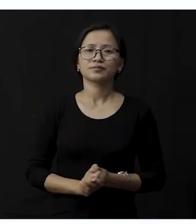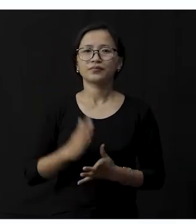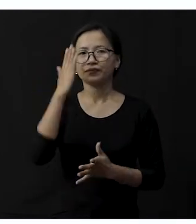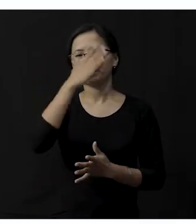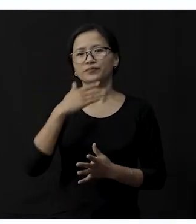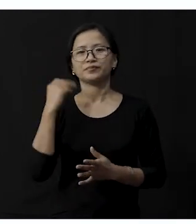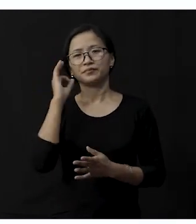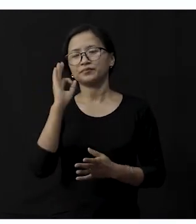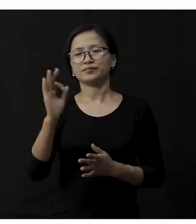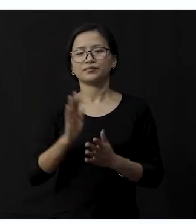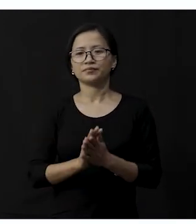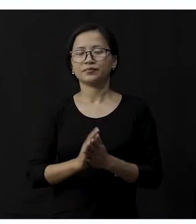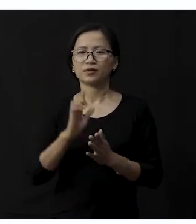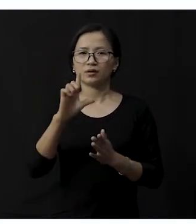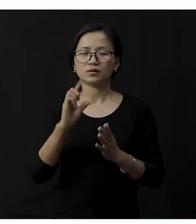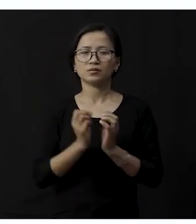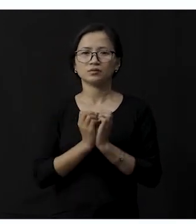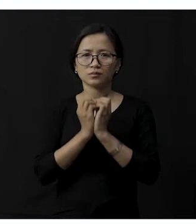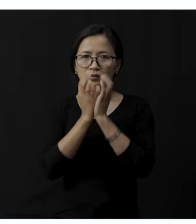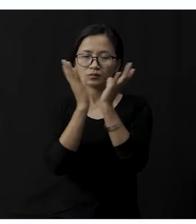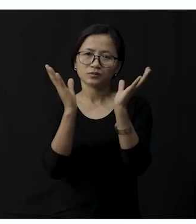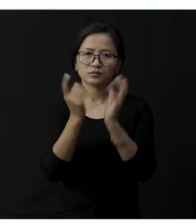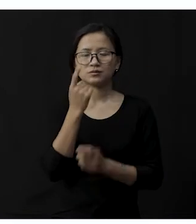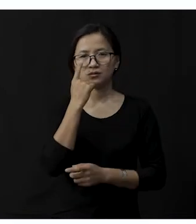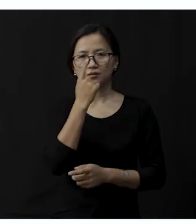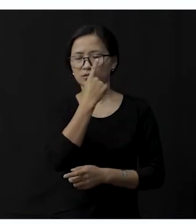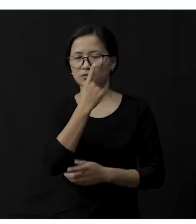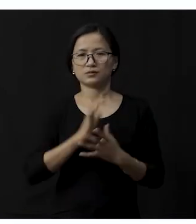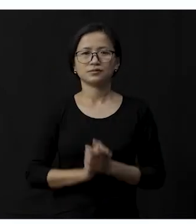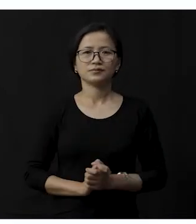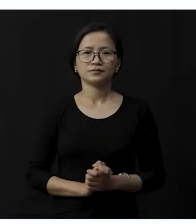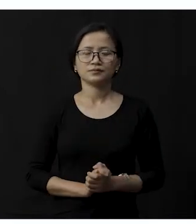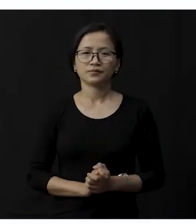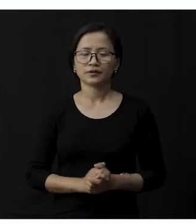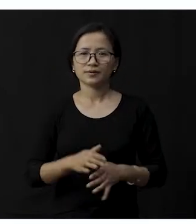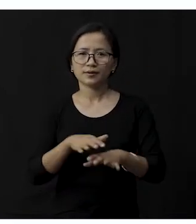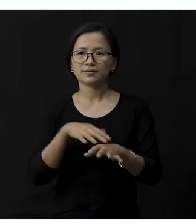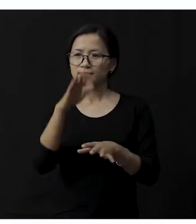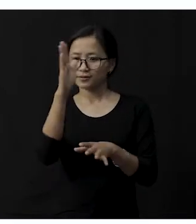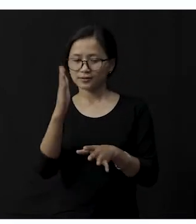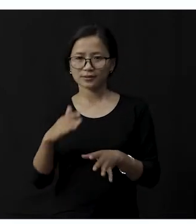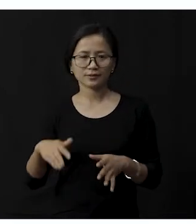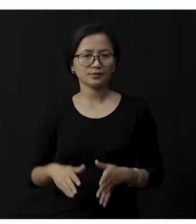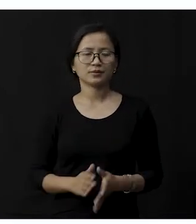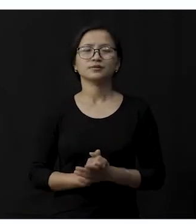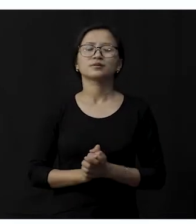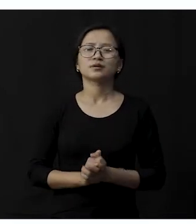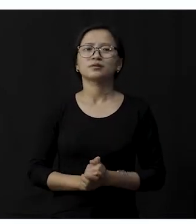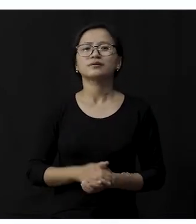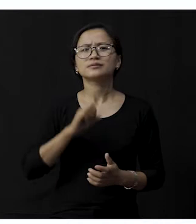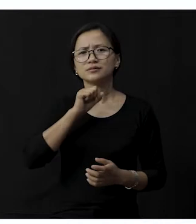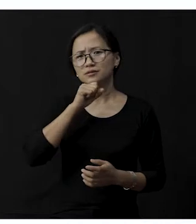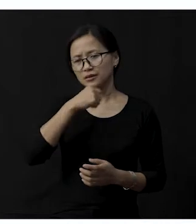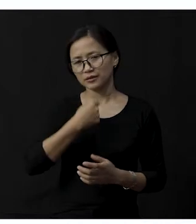beautiful lotus eyes. And she's slim and trim, even at this age. And